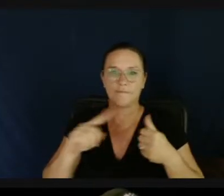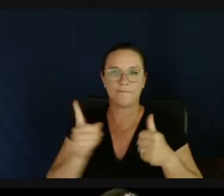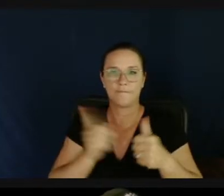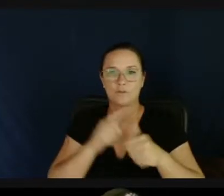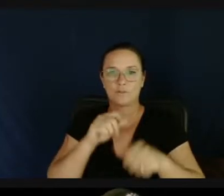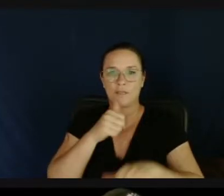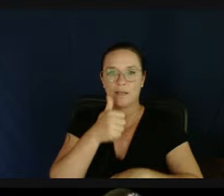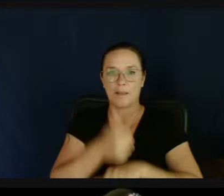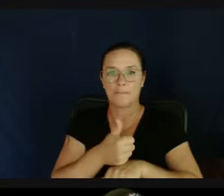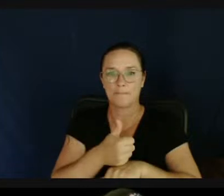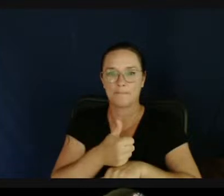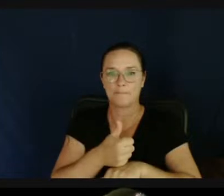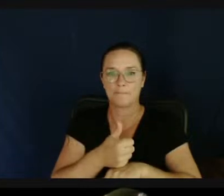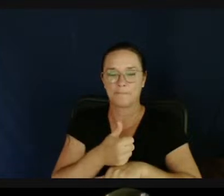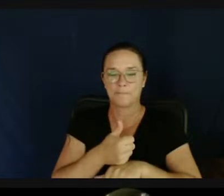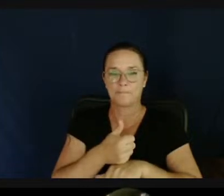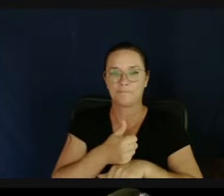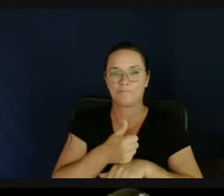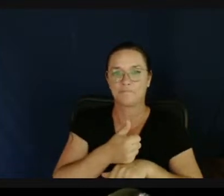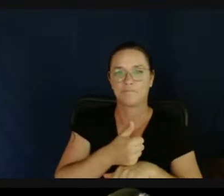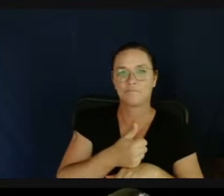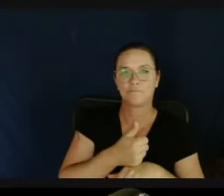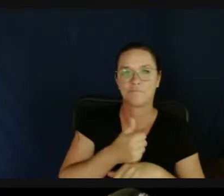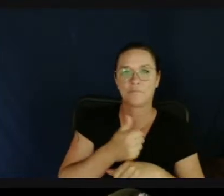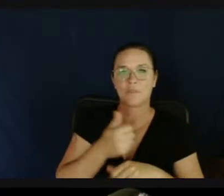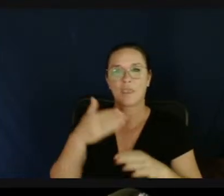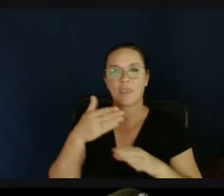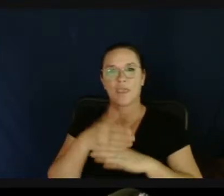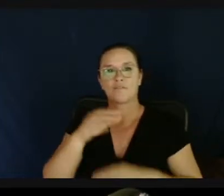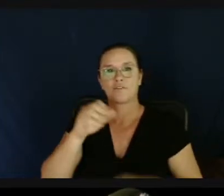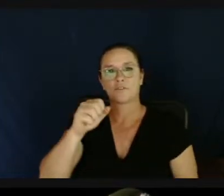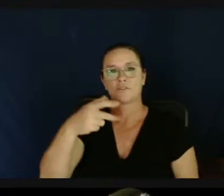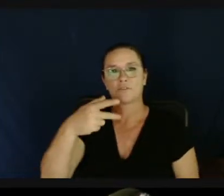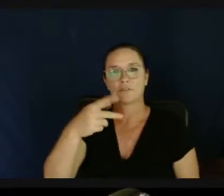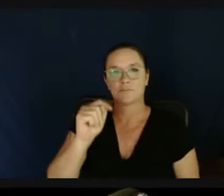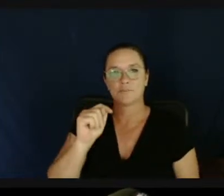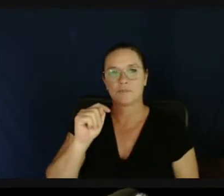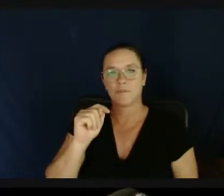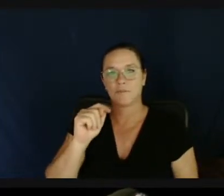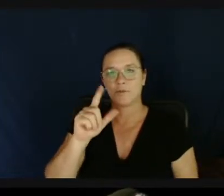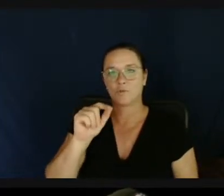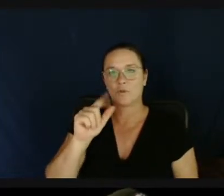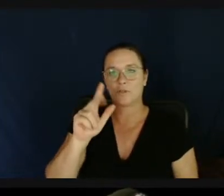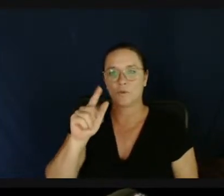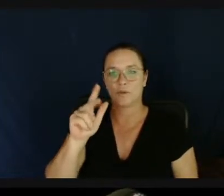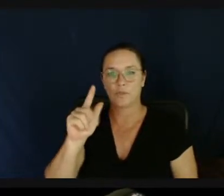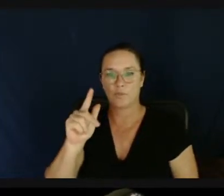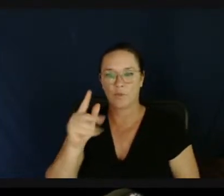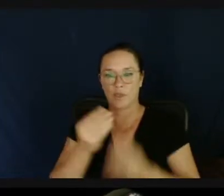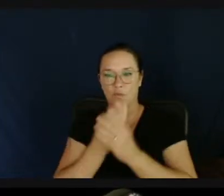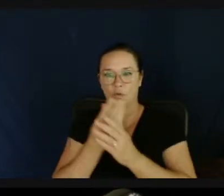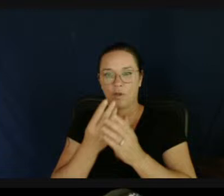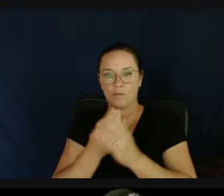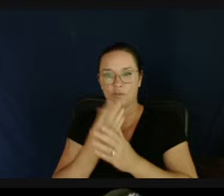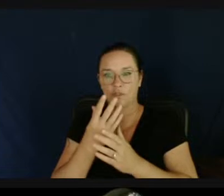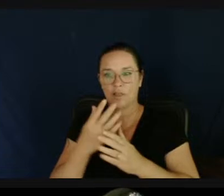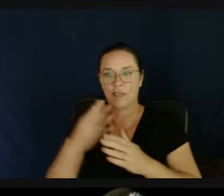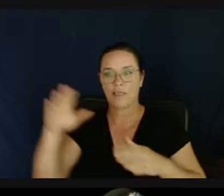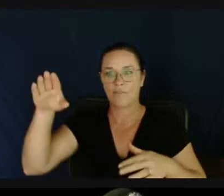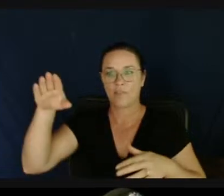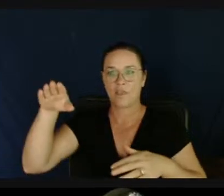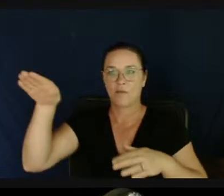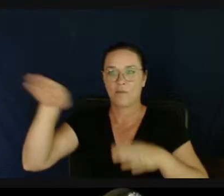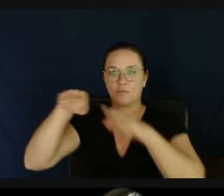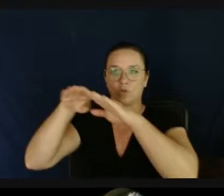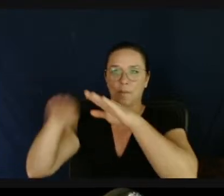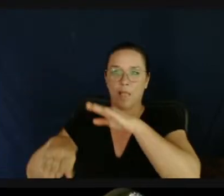available. That turned out to be right after the September 2023 eruption began, a down drop block over here on the right side of this